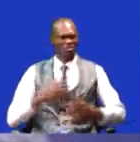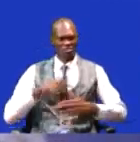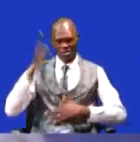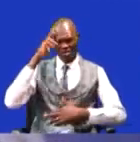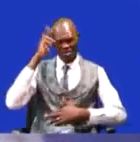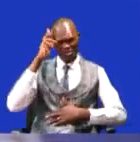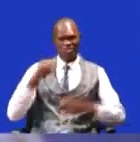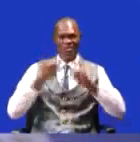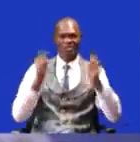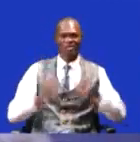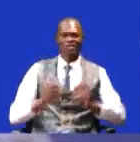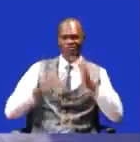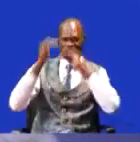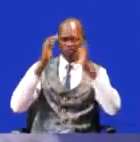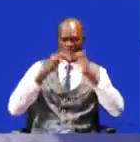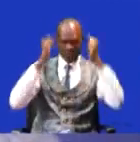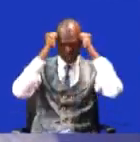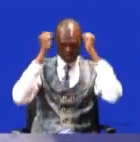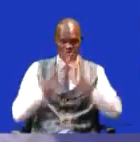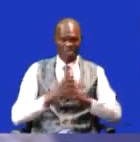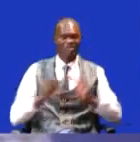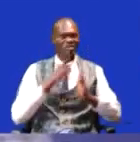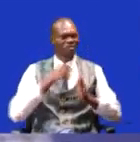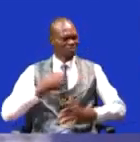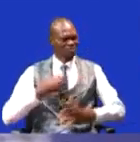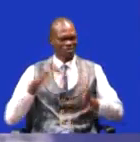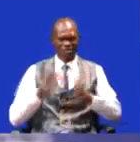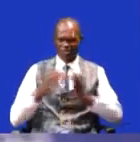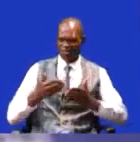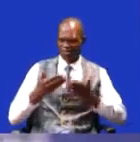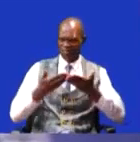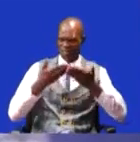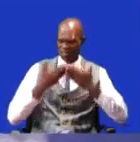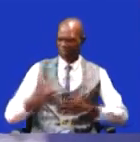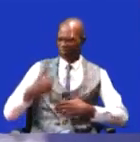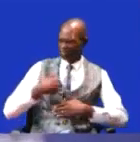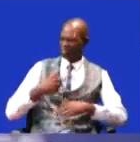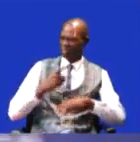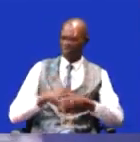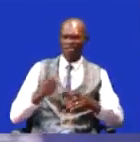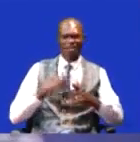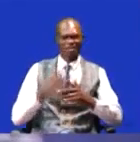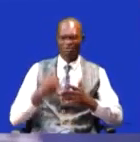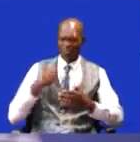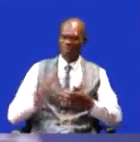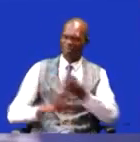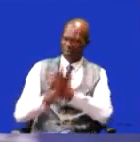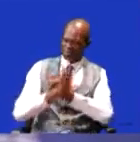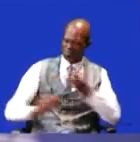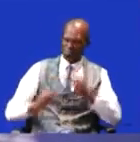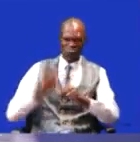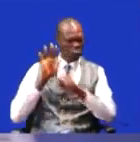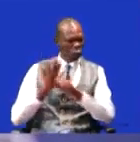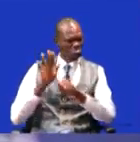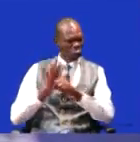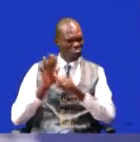remember a team of university students telling me that given an opportunity, I will steal as much as I